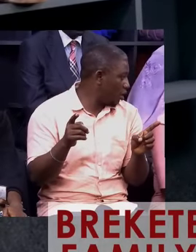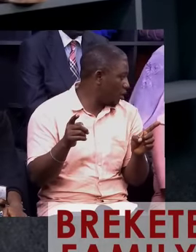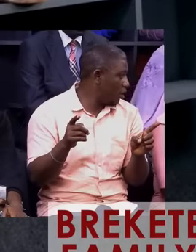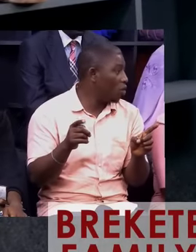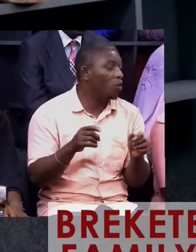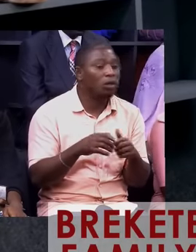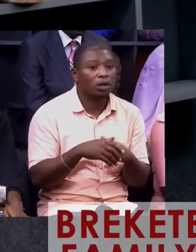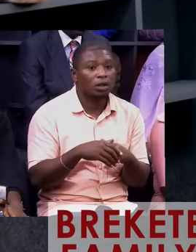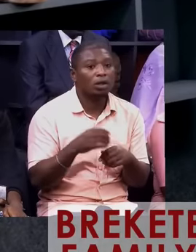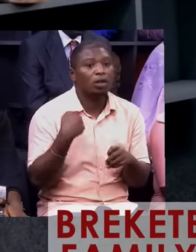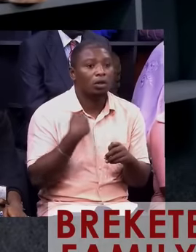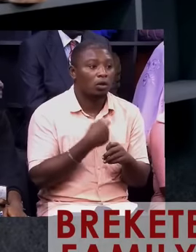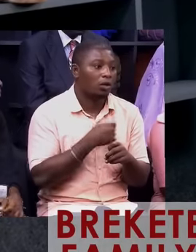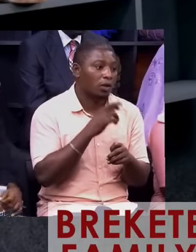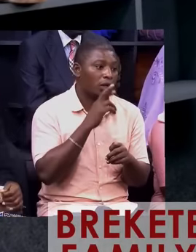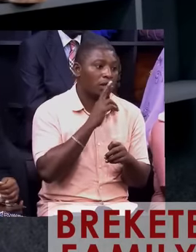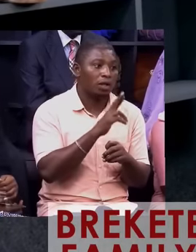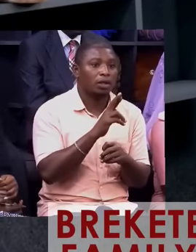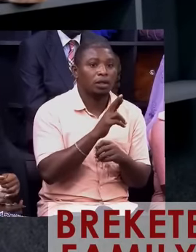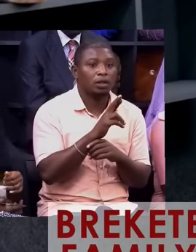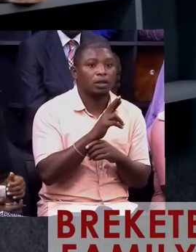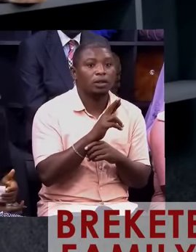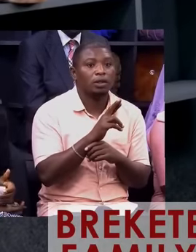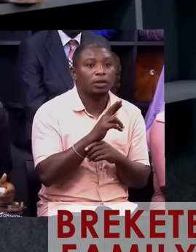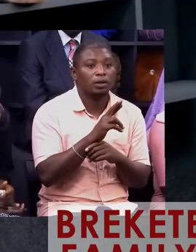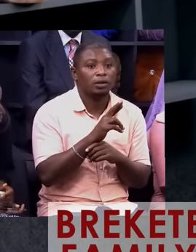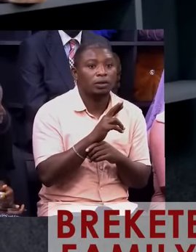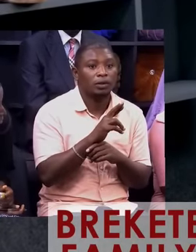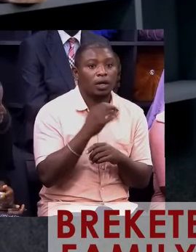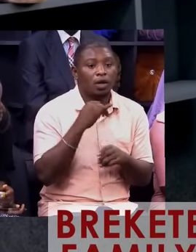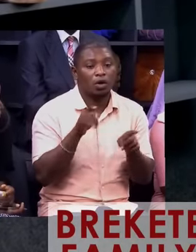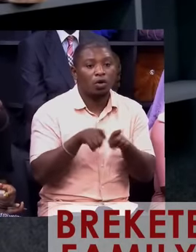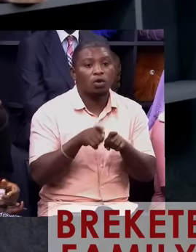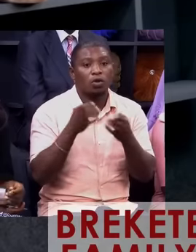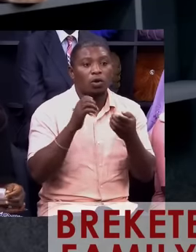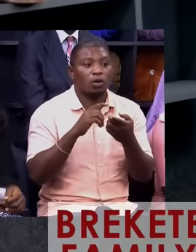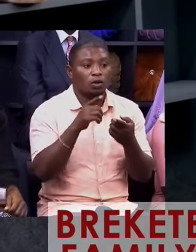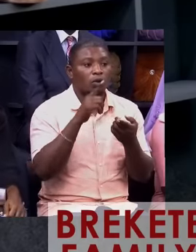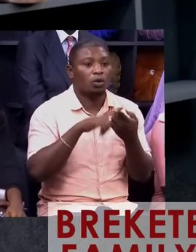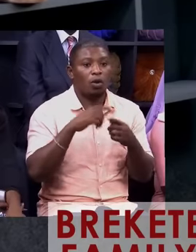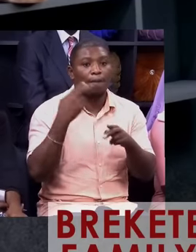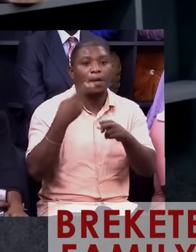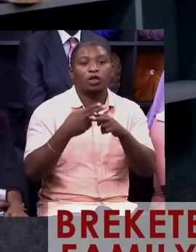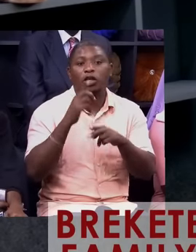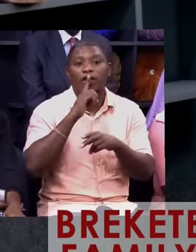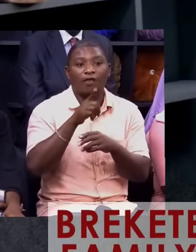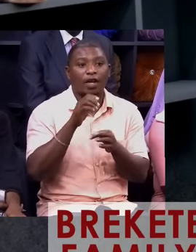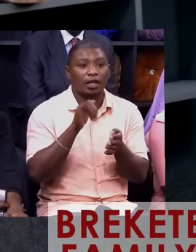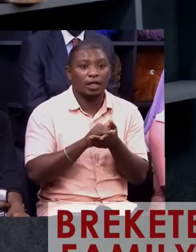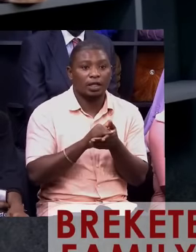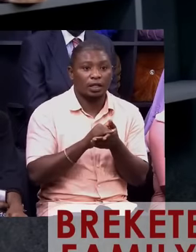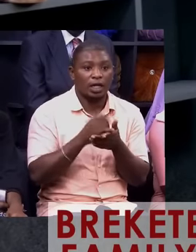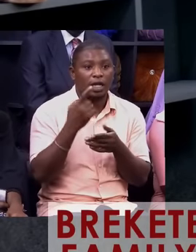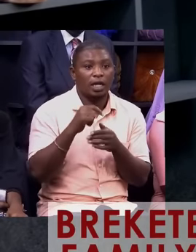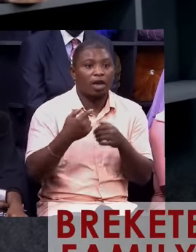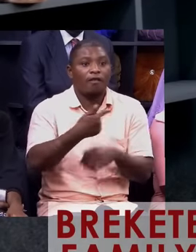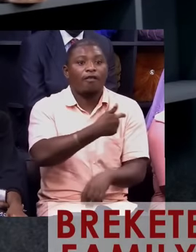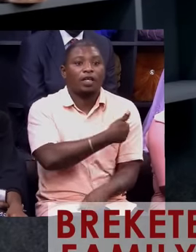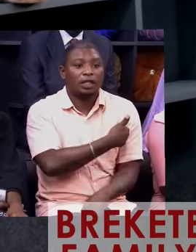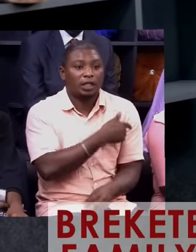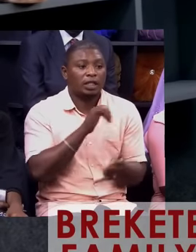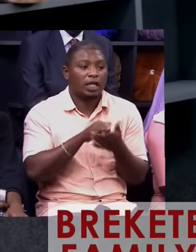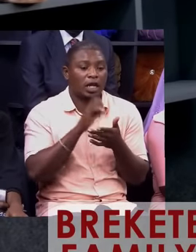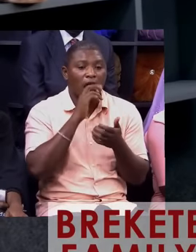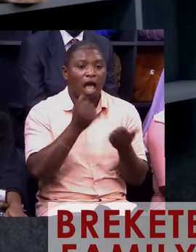are coming we are coming towards that then I just also wanted to mention the fact that the vaccines that